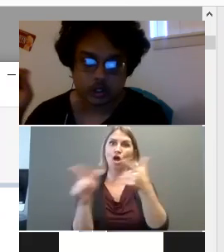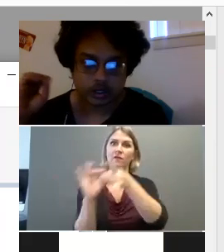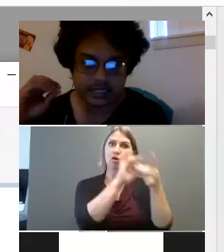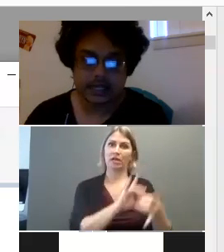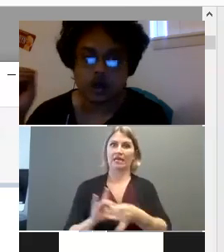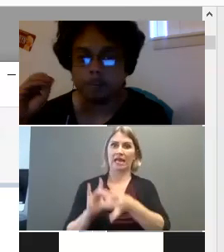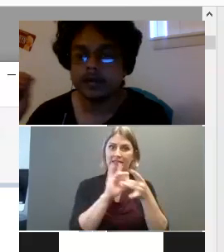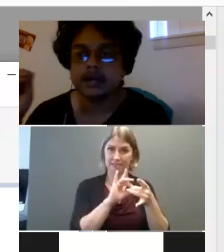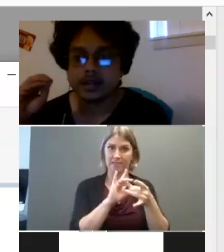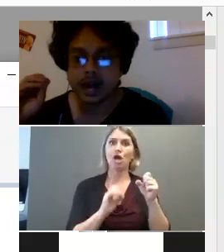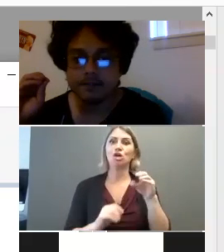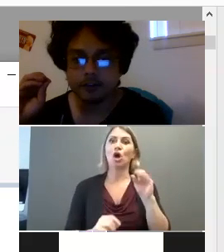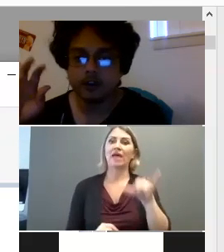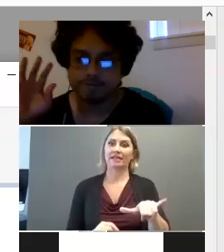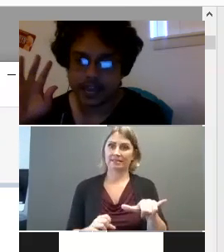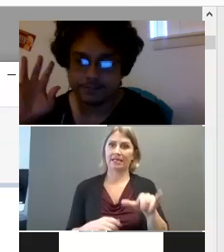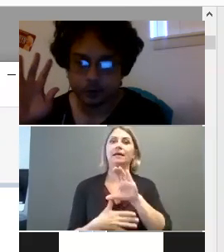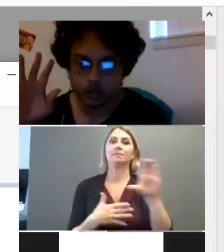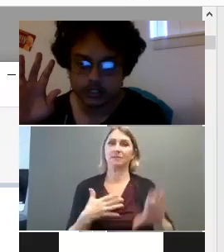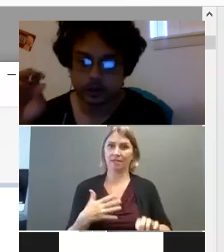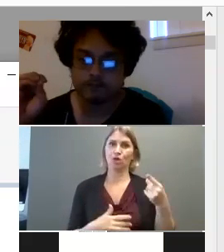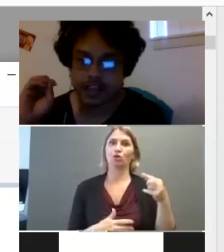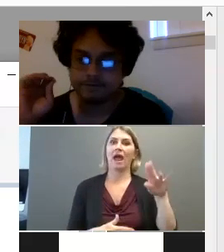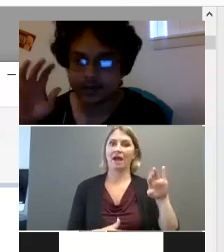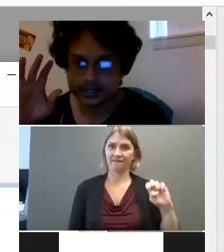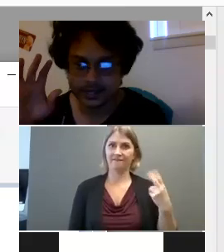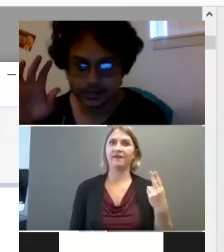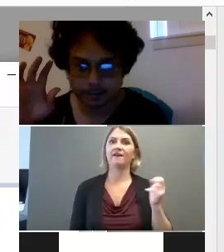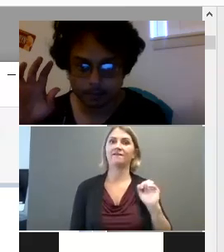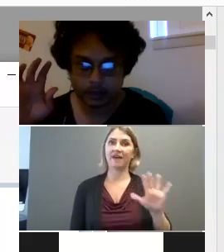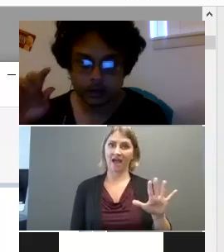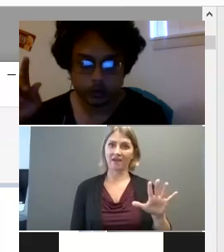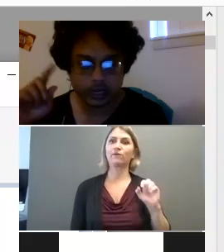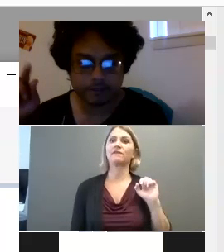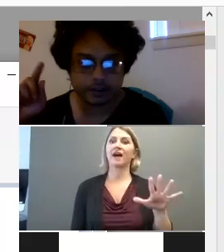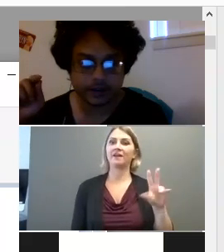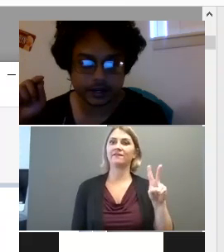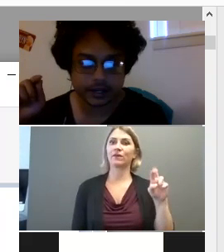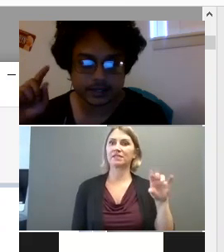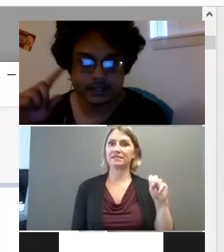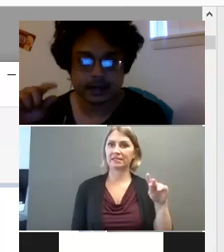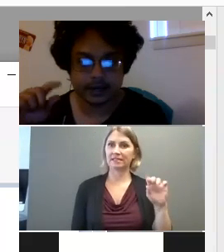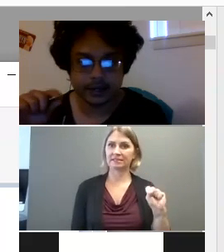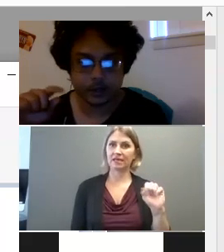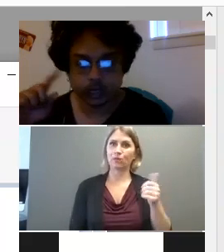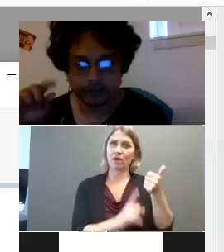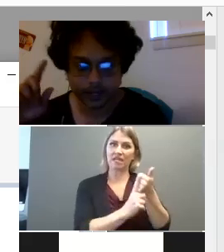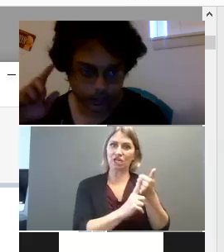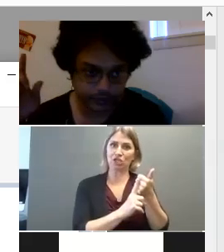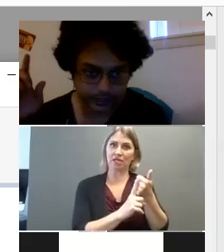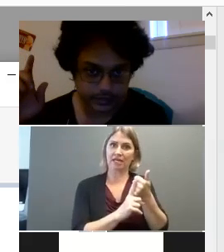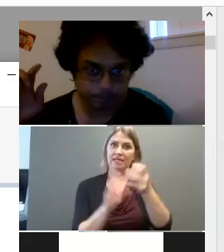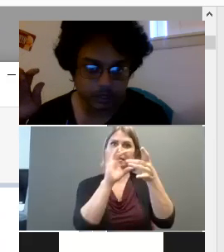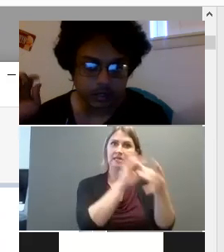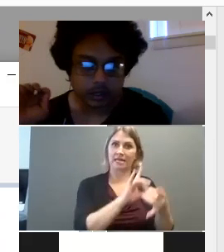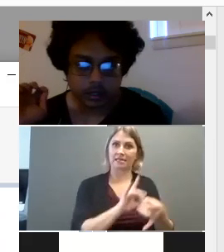other. So this is a complete graph of five nodes or five vertices where every vertex is connected to every